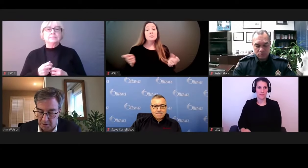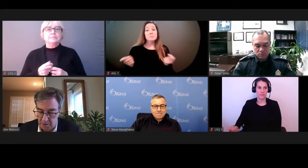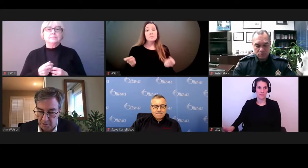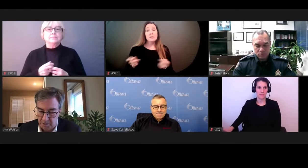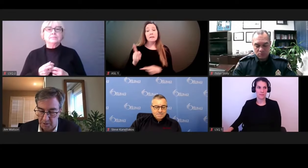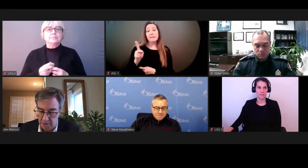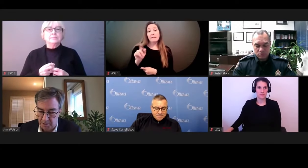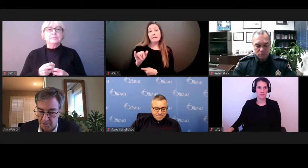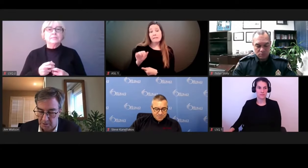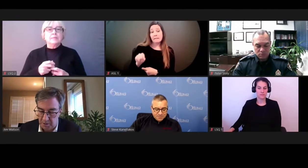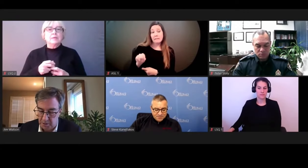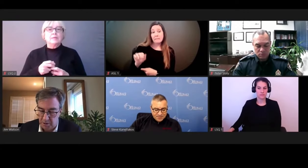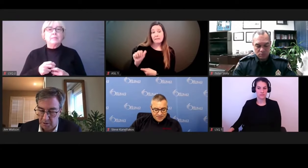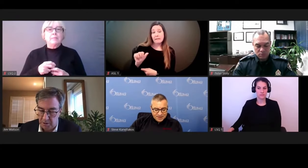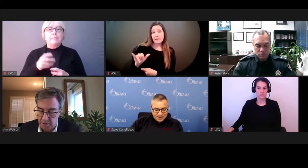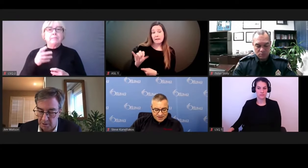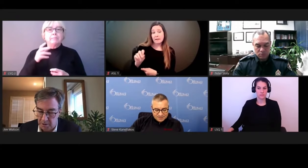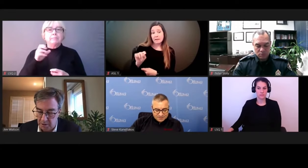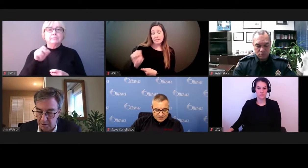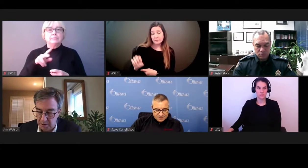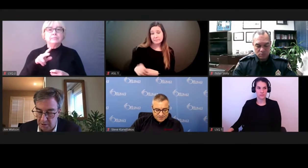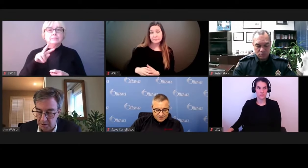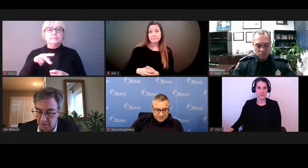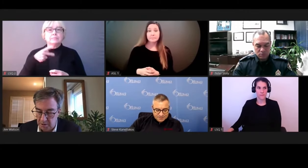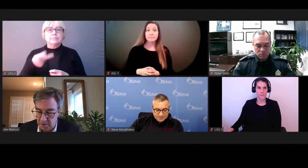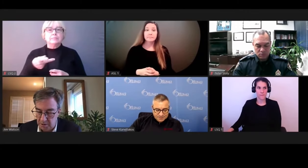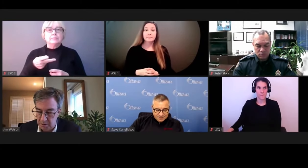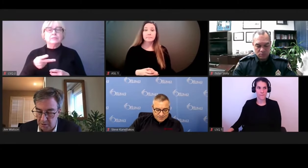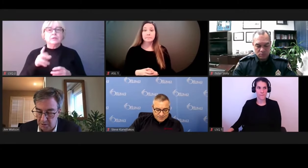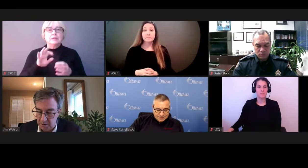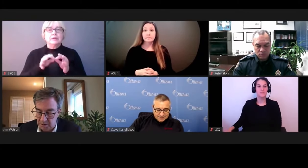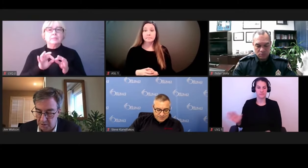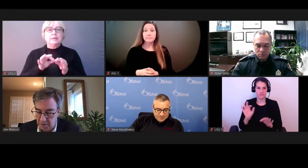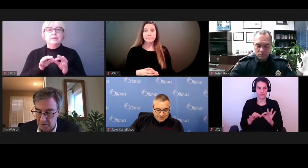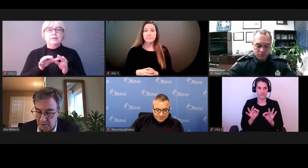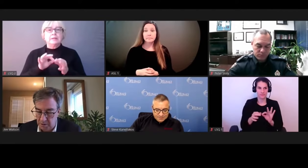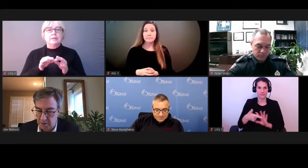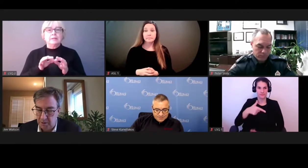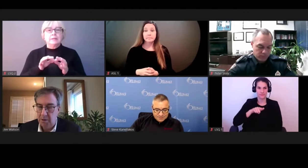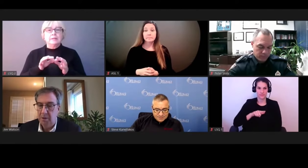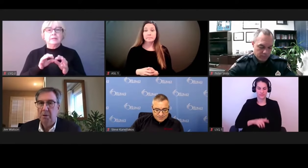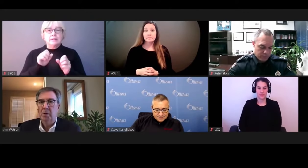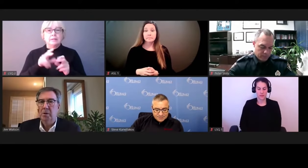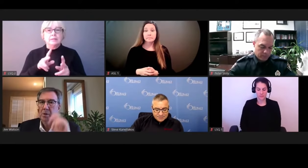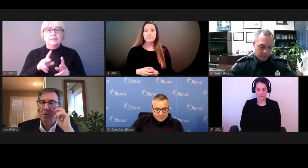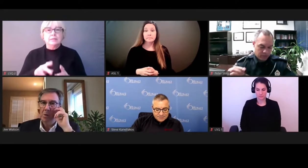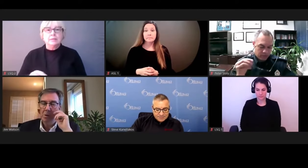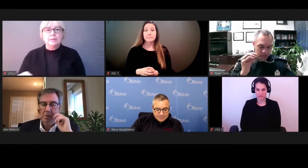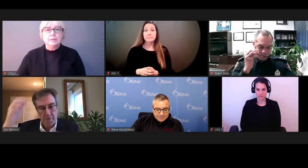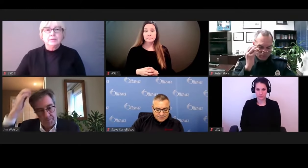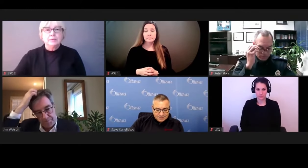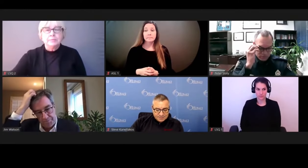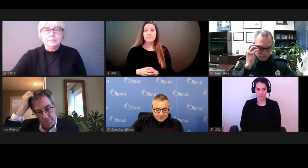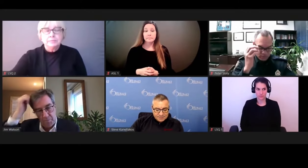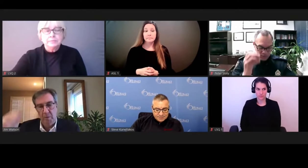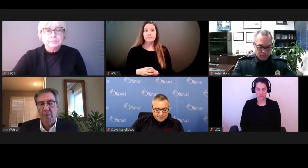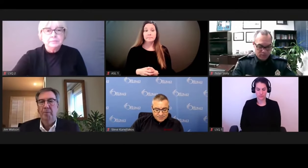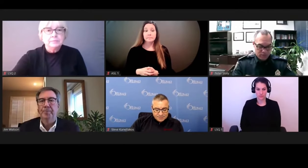Et nous avons aussi le Directeur Général des Services de Protection et d'Urgence, Kim Ayotte.